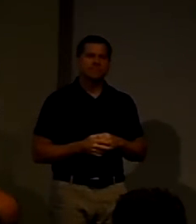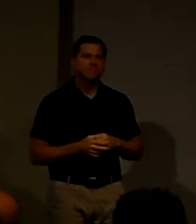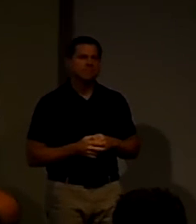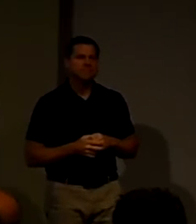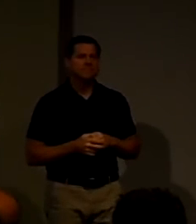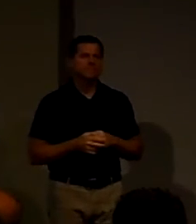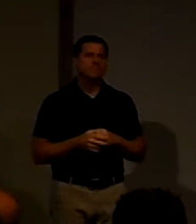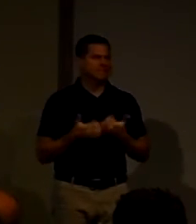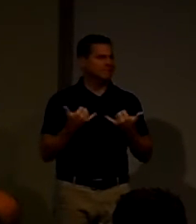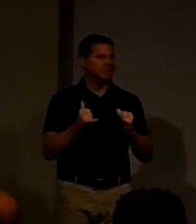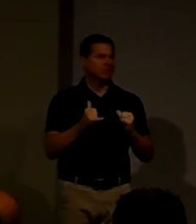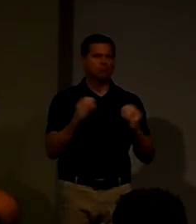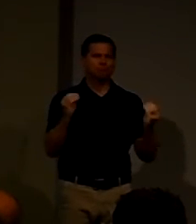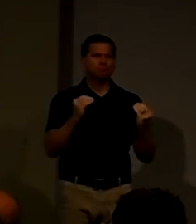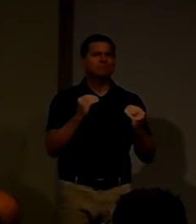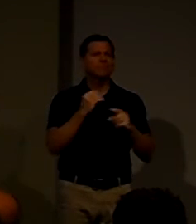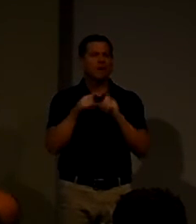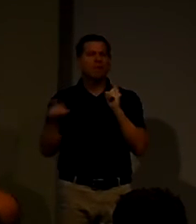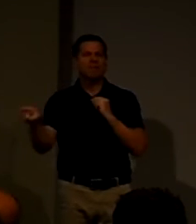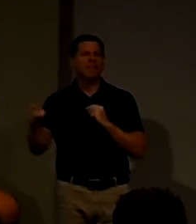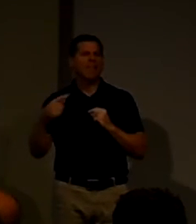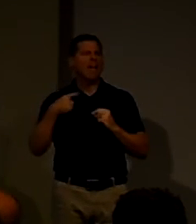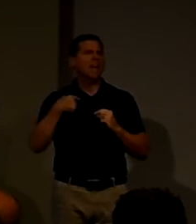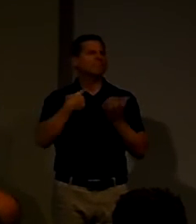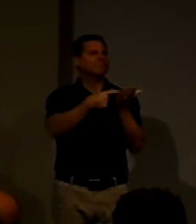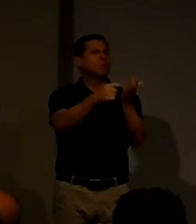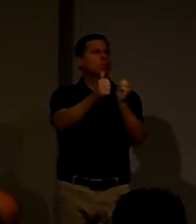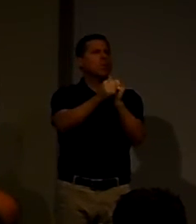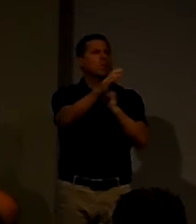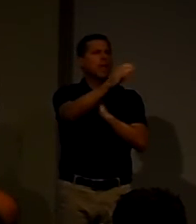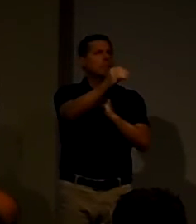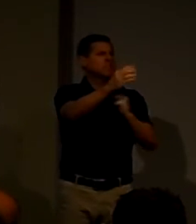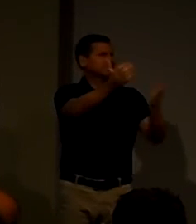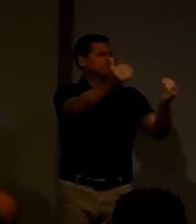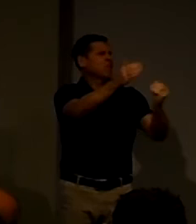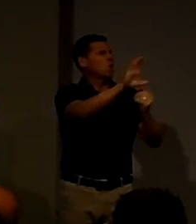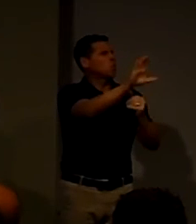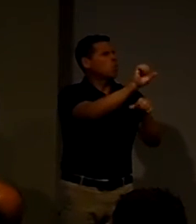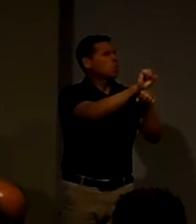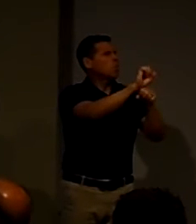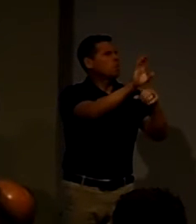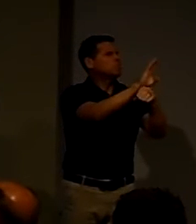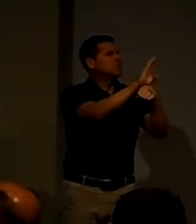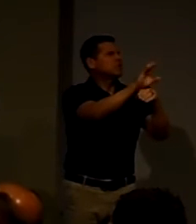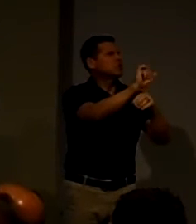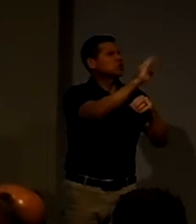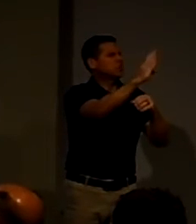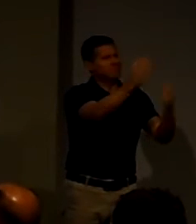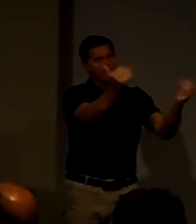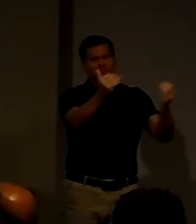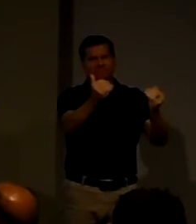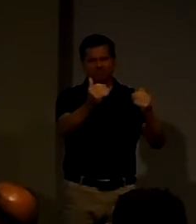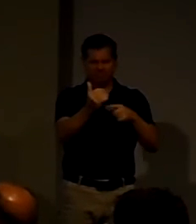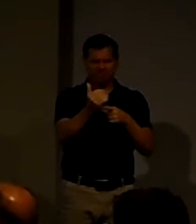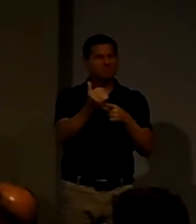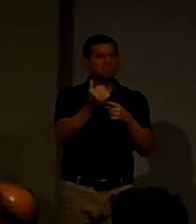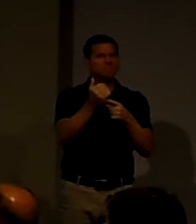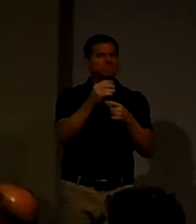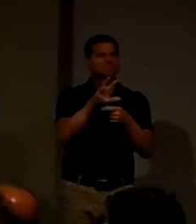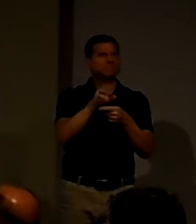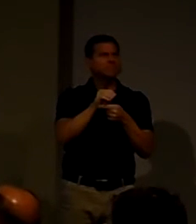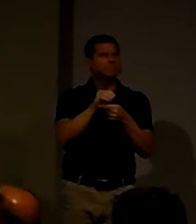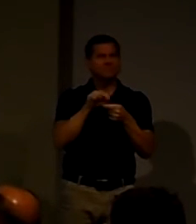I talk to companies all the time about moving down here and moving jobs down here, and we're going to, is this working? No. Can you